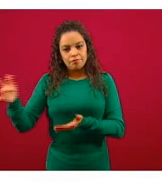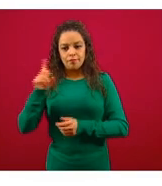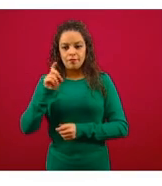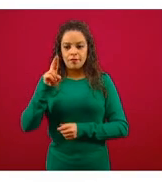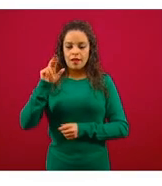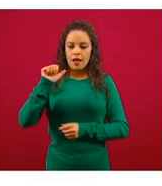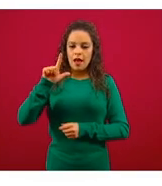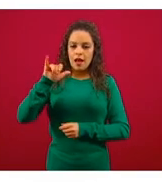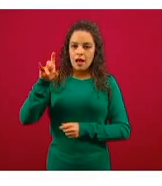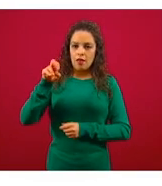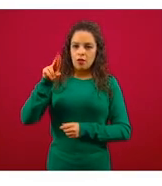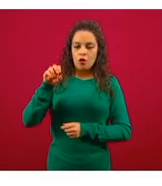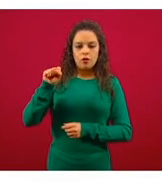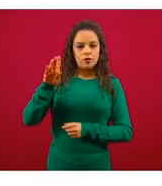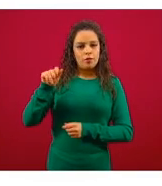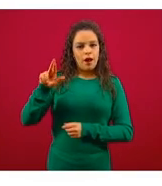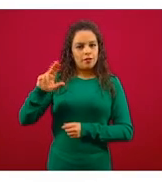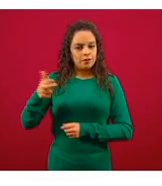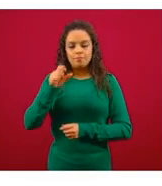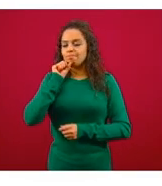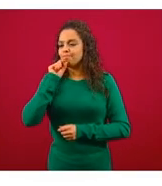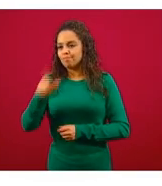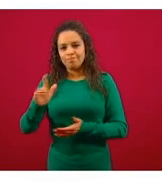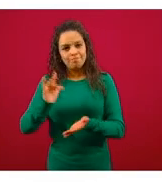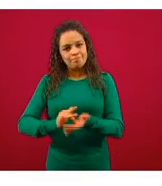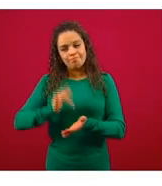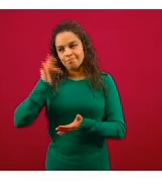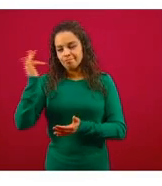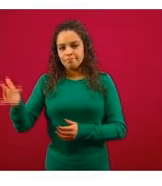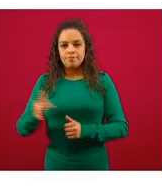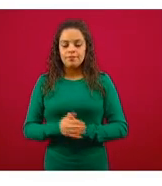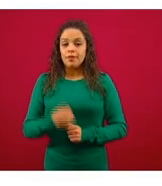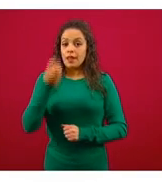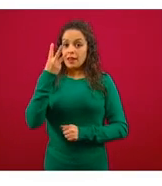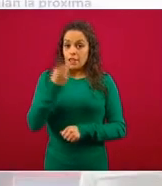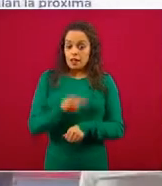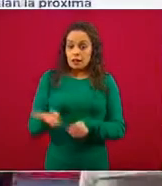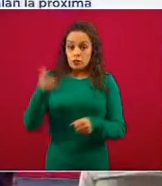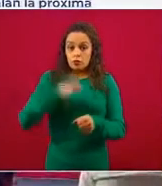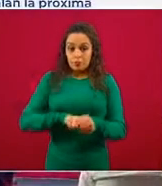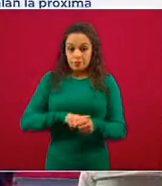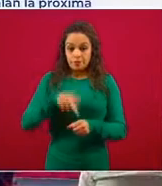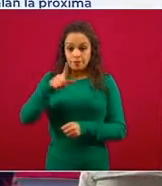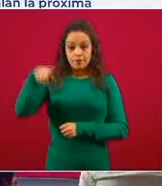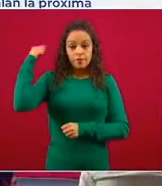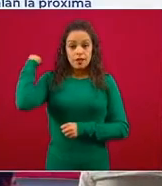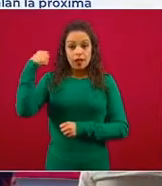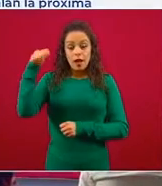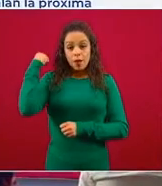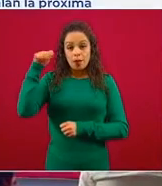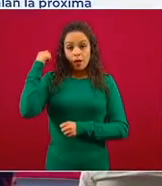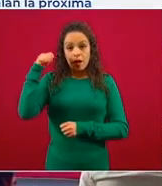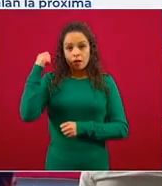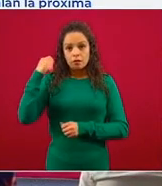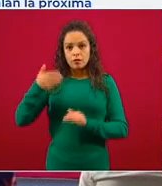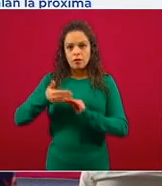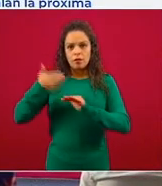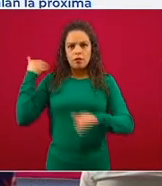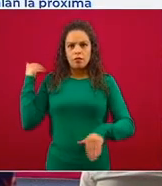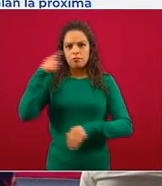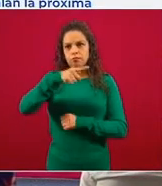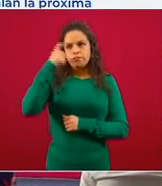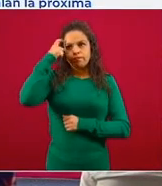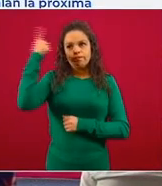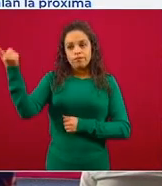Alejandro Esbarch. They're going to retrofit 3 hospitals. Tabasco is one of the states that came out